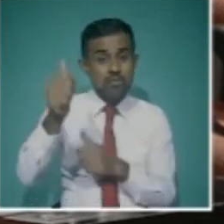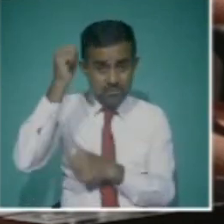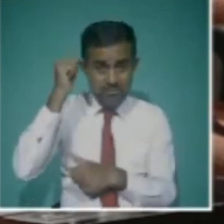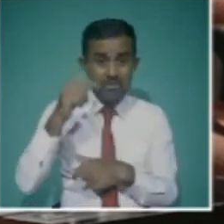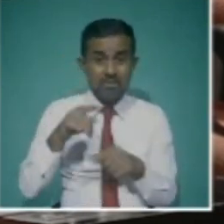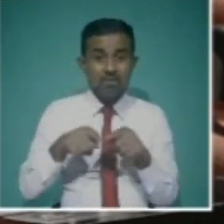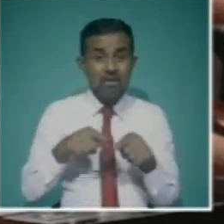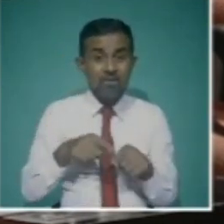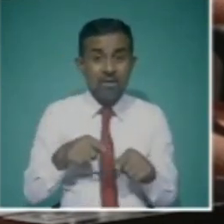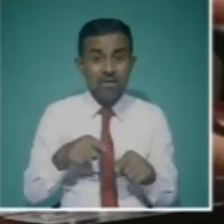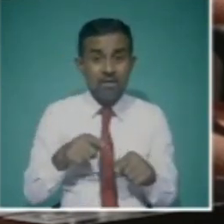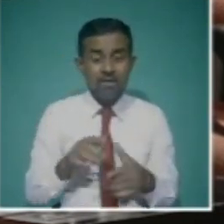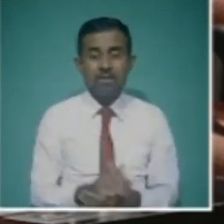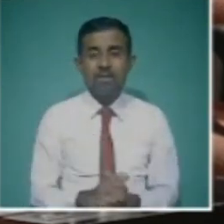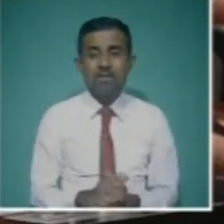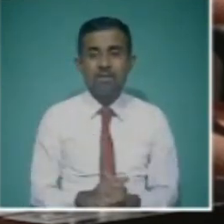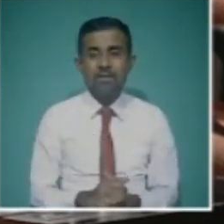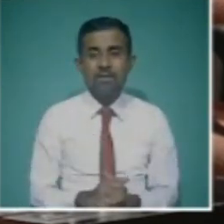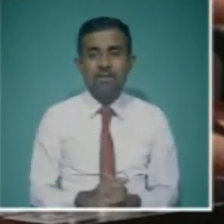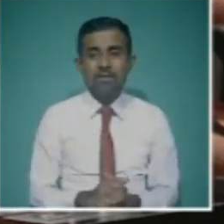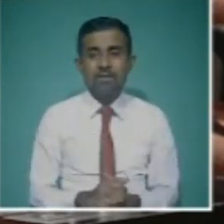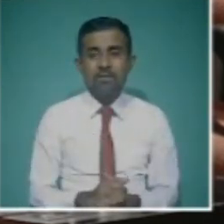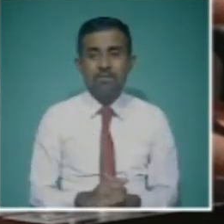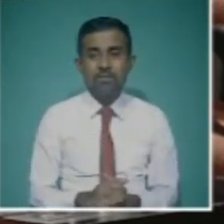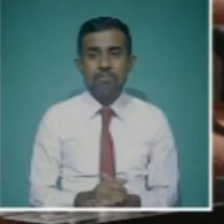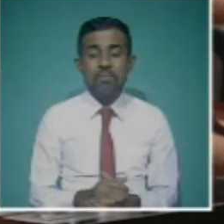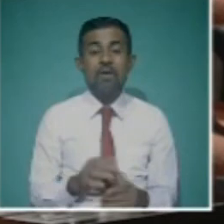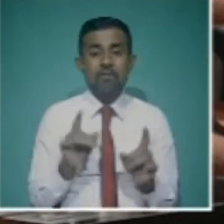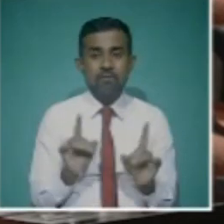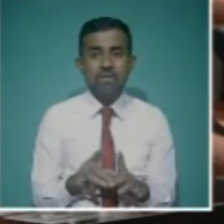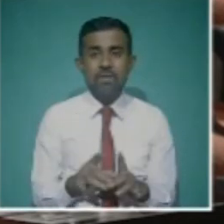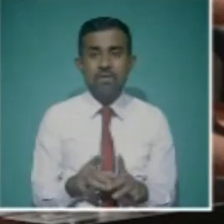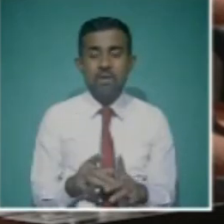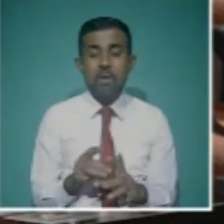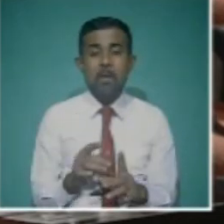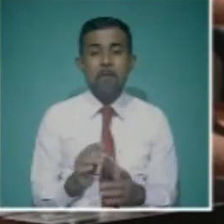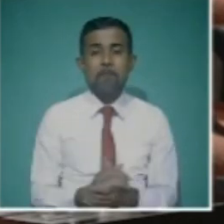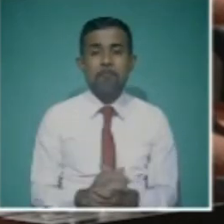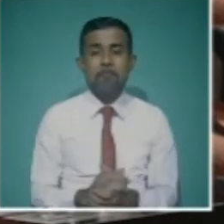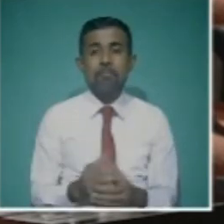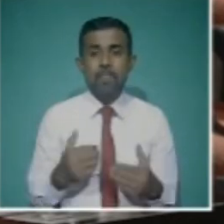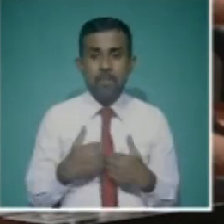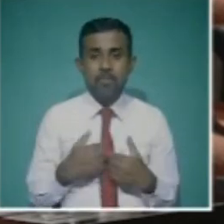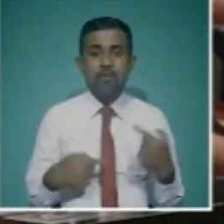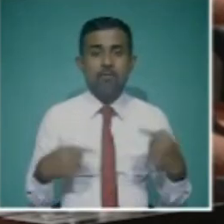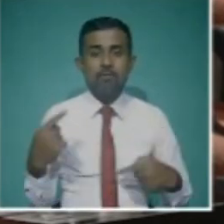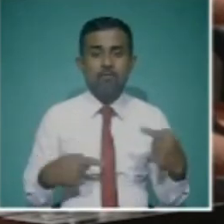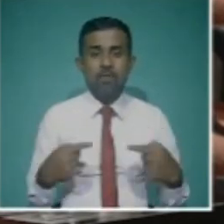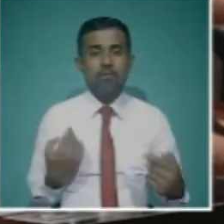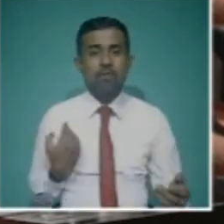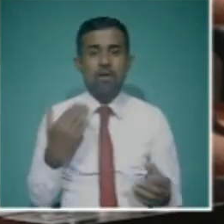So it is in that context, Honorable Presiding Member, that we approach this debate on the budget.